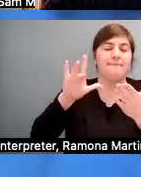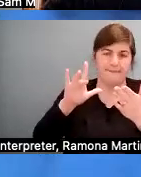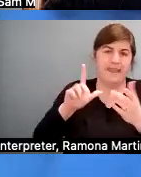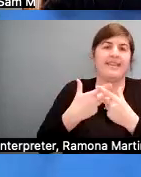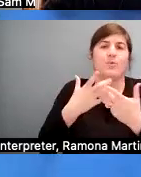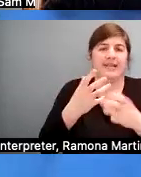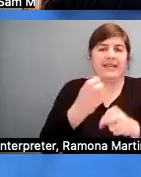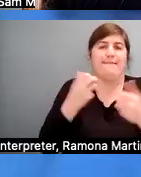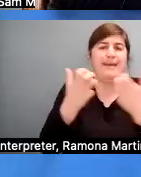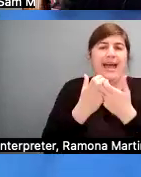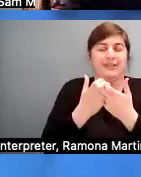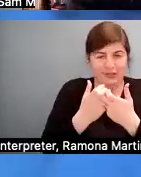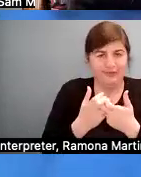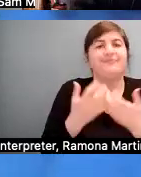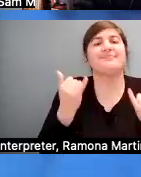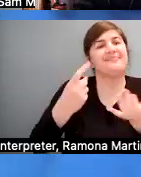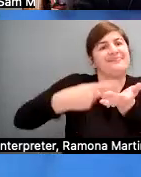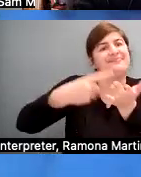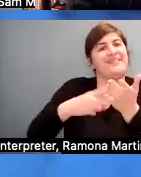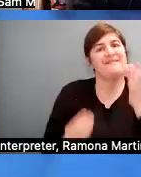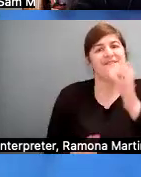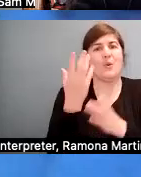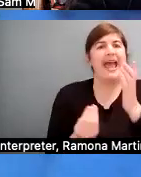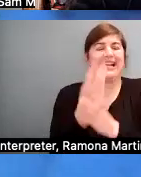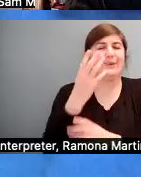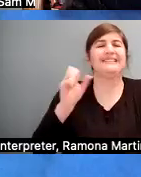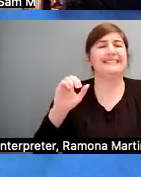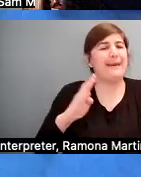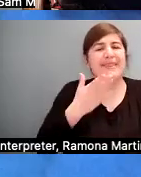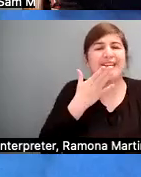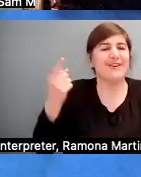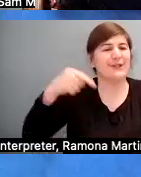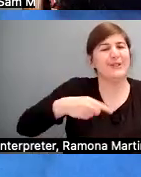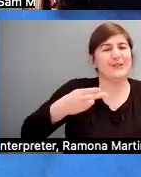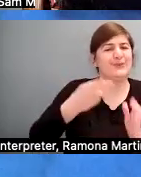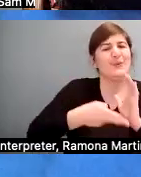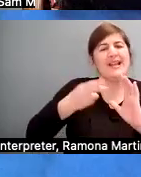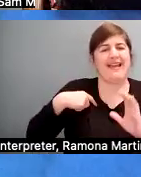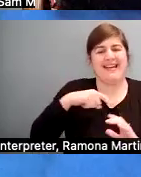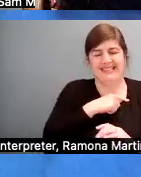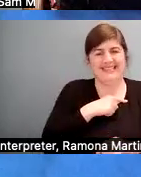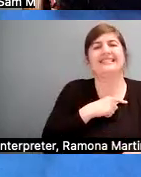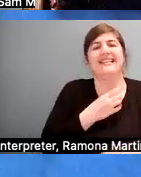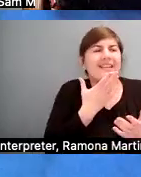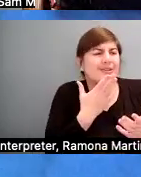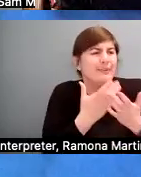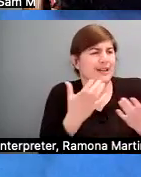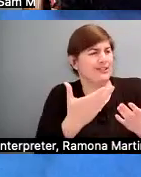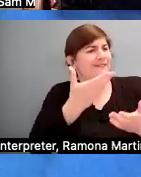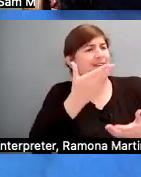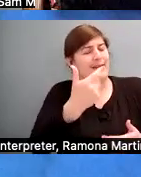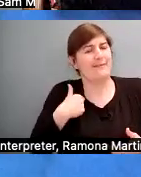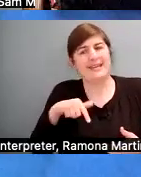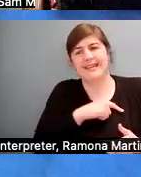ado, let's talk about volcanoes. Sam, thank you so much for joining us. Absolutely. Happy to be here. So yeah, thank you for inviting me, Sarah, and to the rest